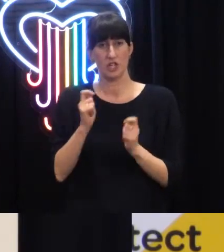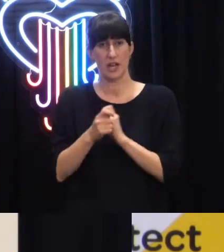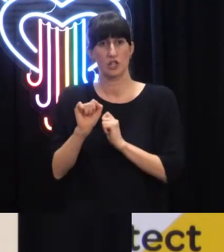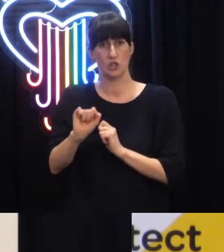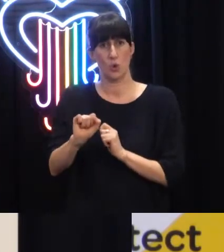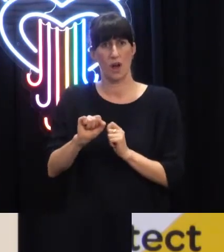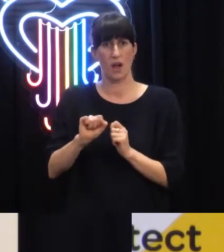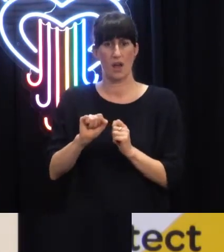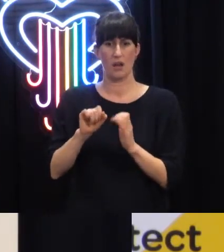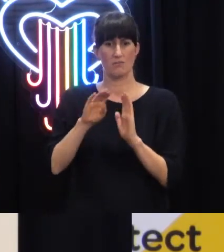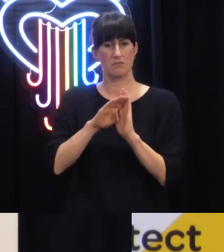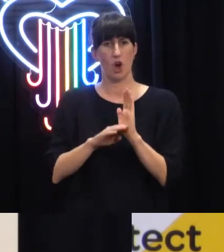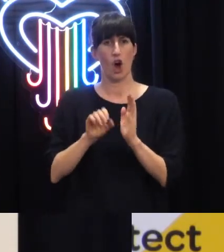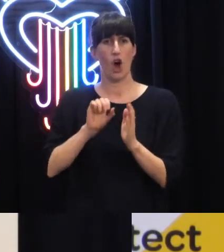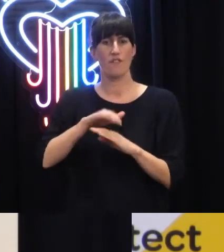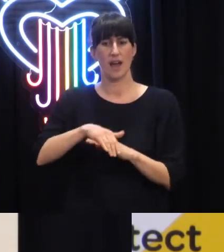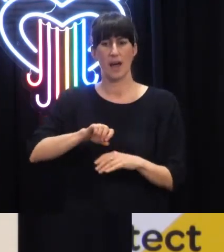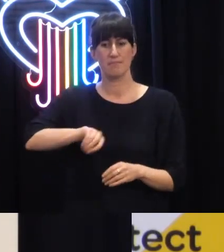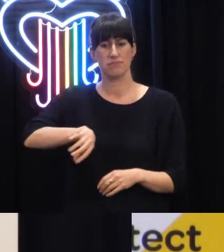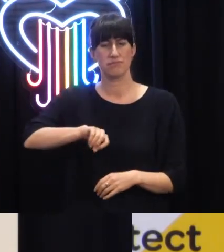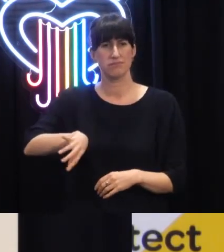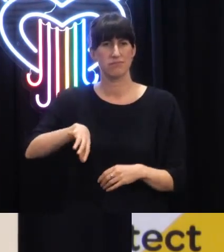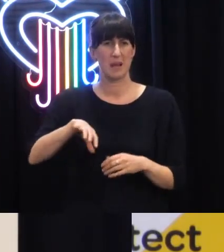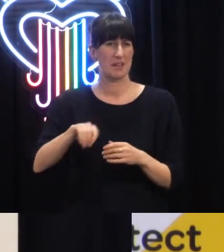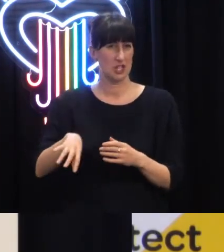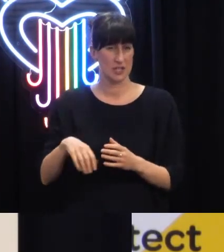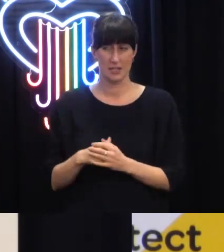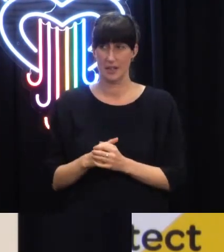that's probably the first most important point for me to make.